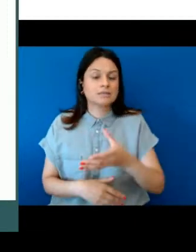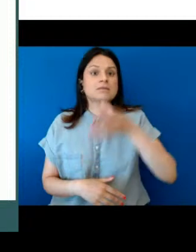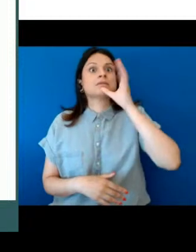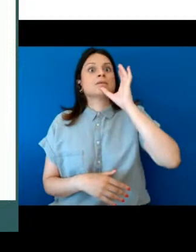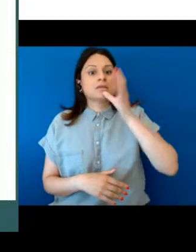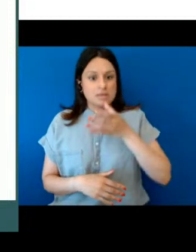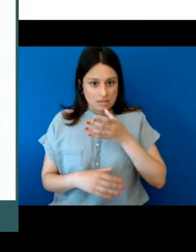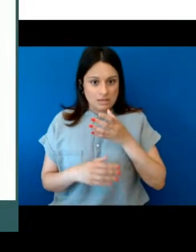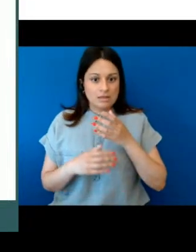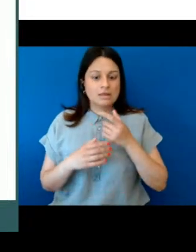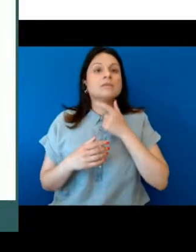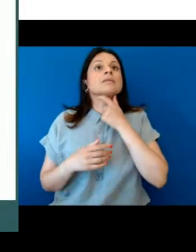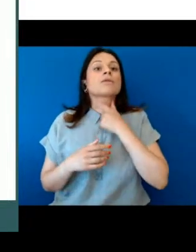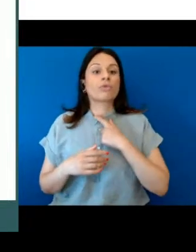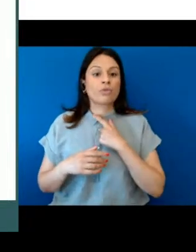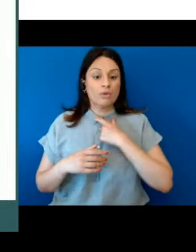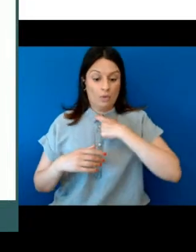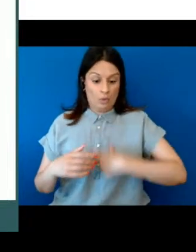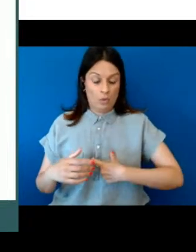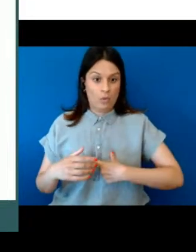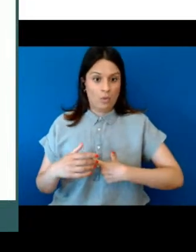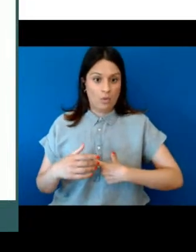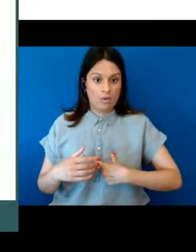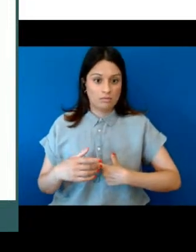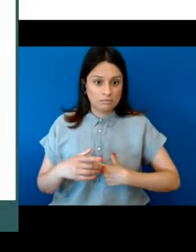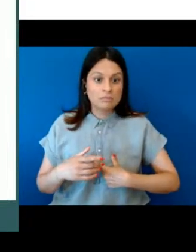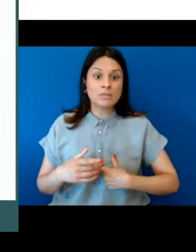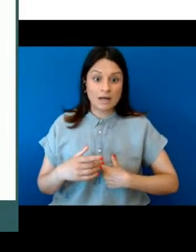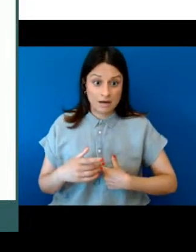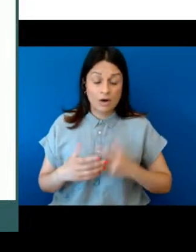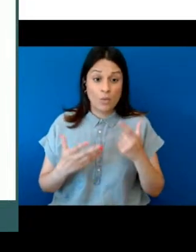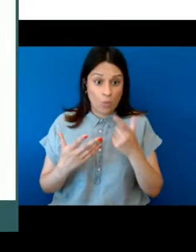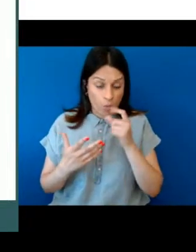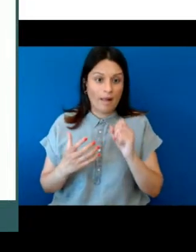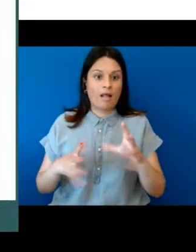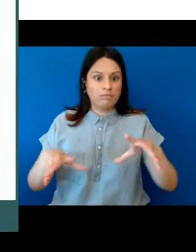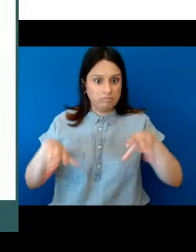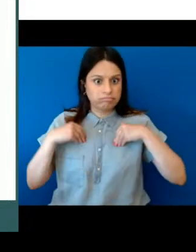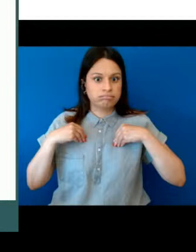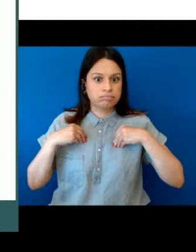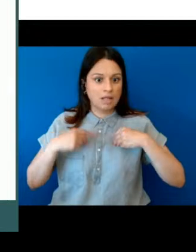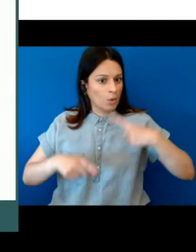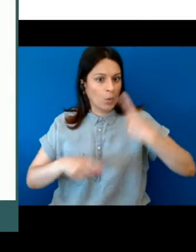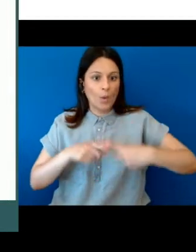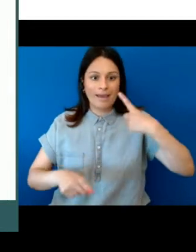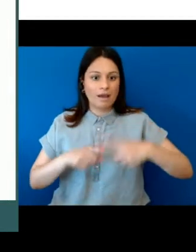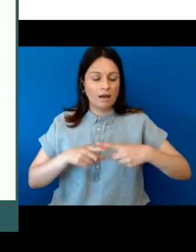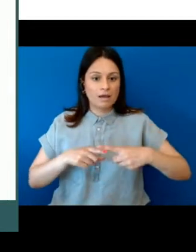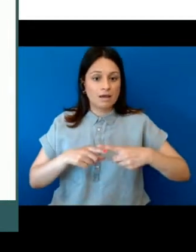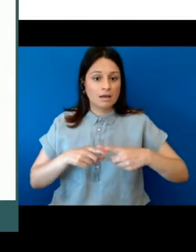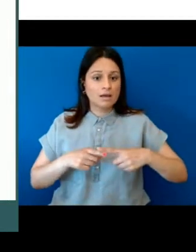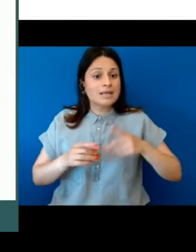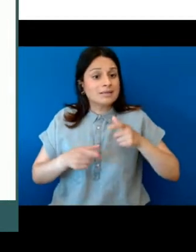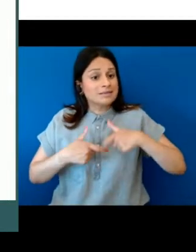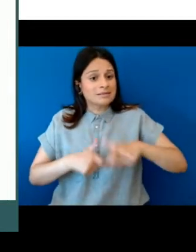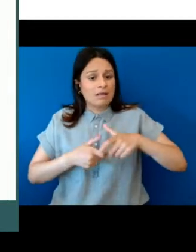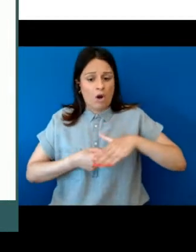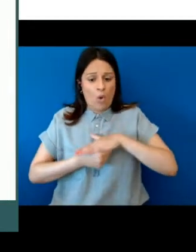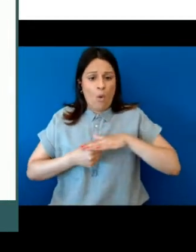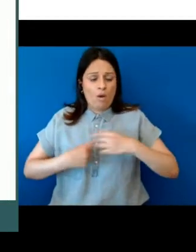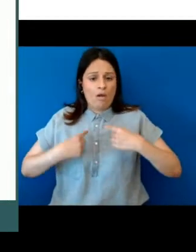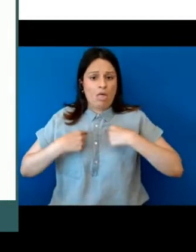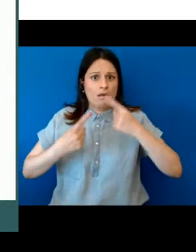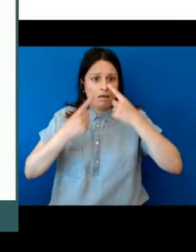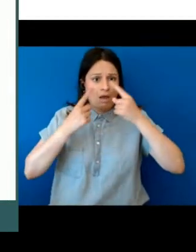esophagus. It's yes, a big exposure rapidly. It's still a local reaction, but